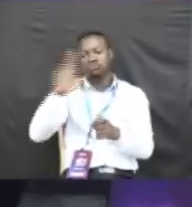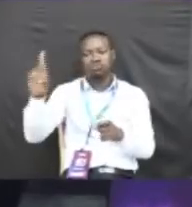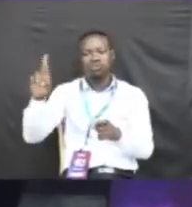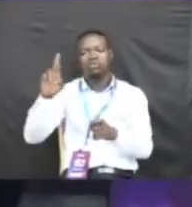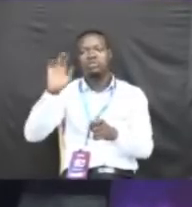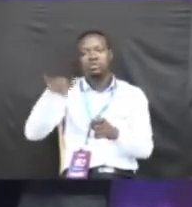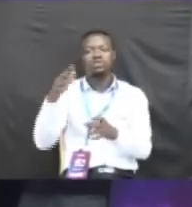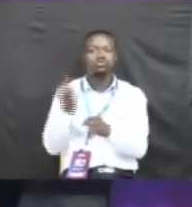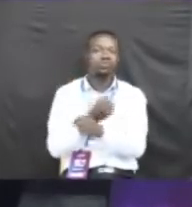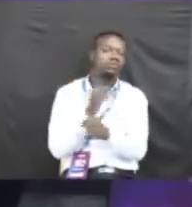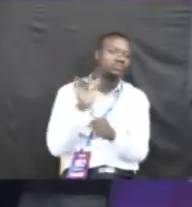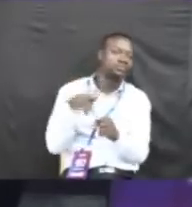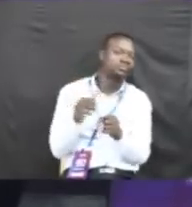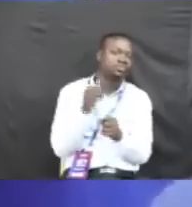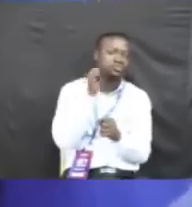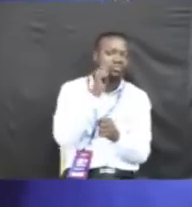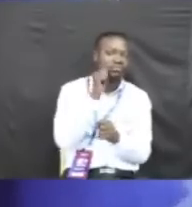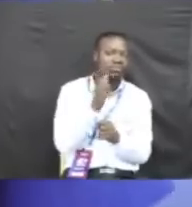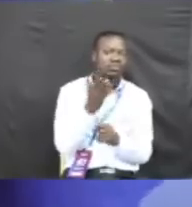region.